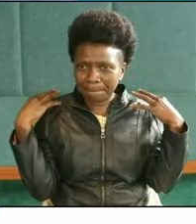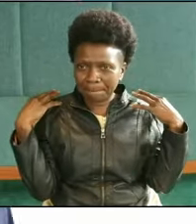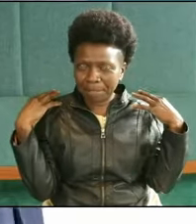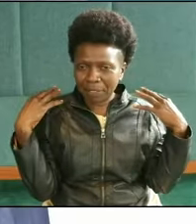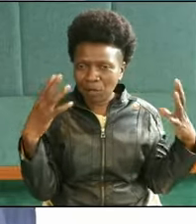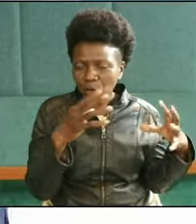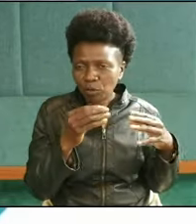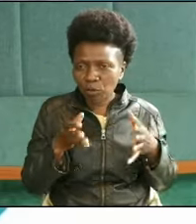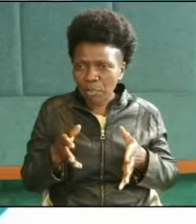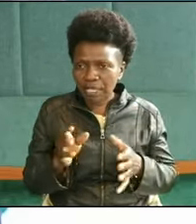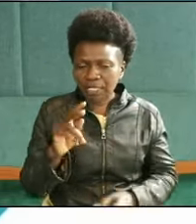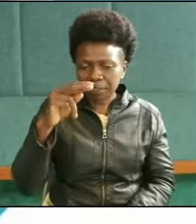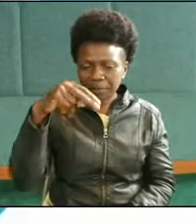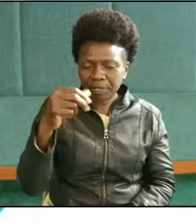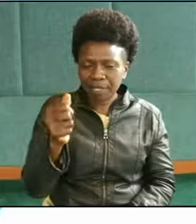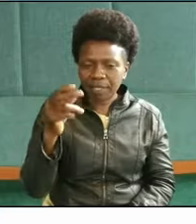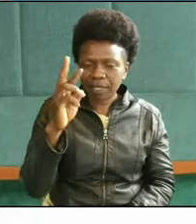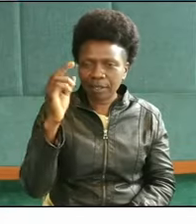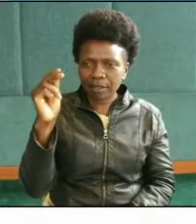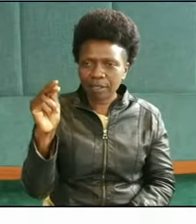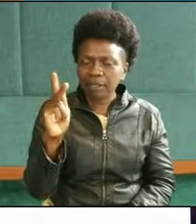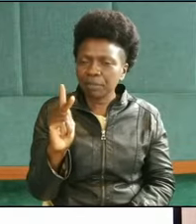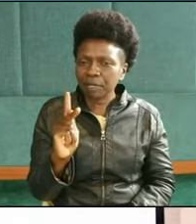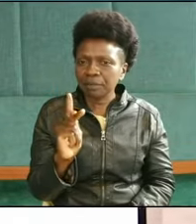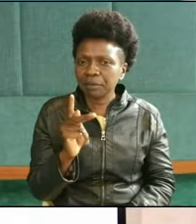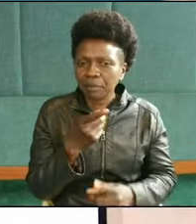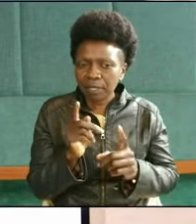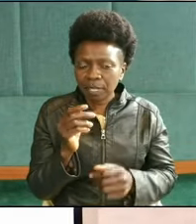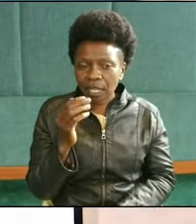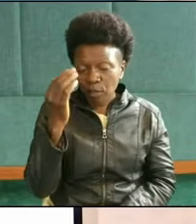to the parks, but I'm sure you have seen Nat Geo.